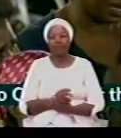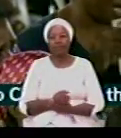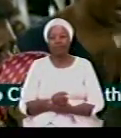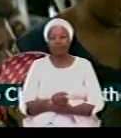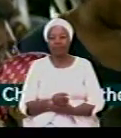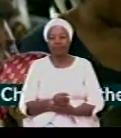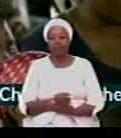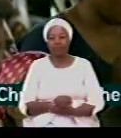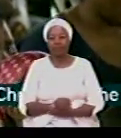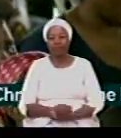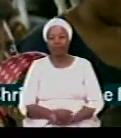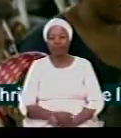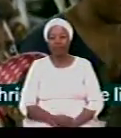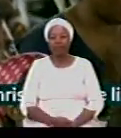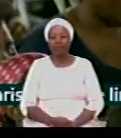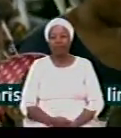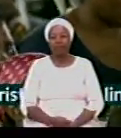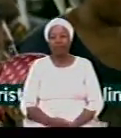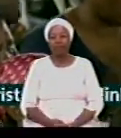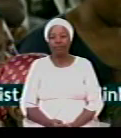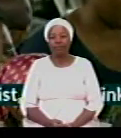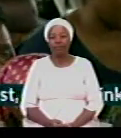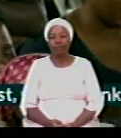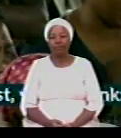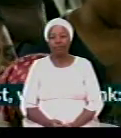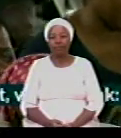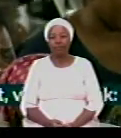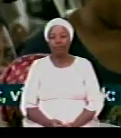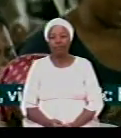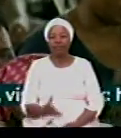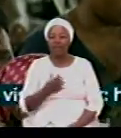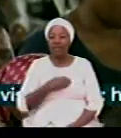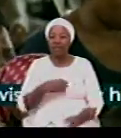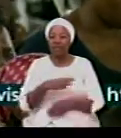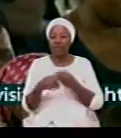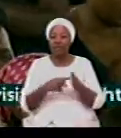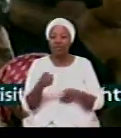And all those who have given their lives to Christ tonight,